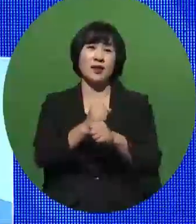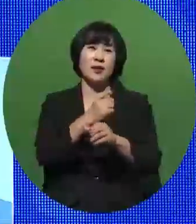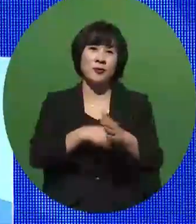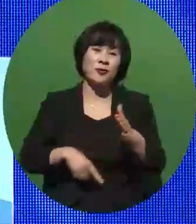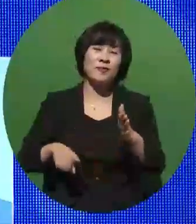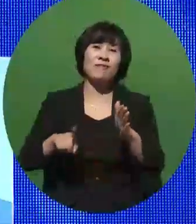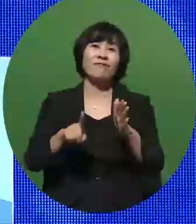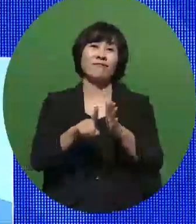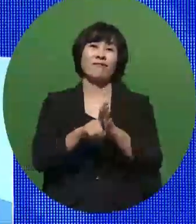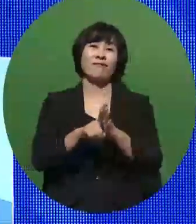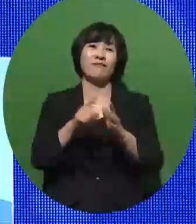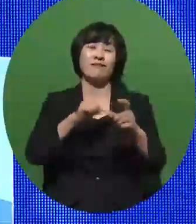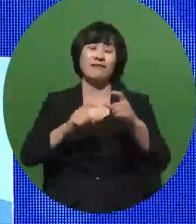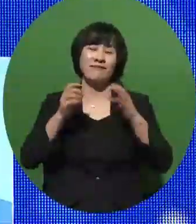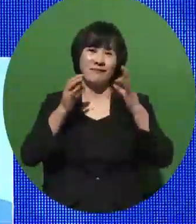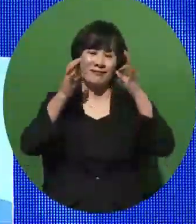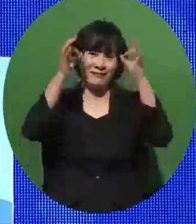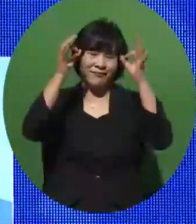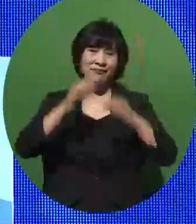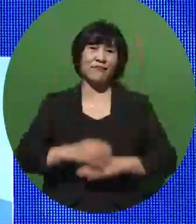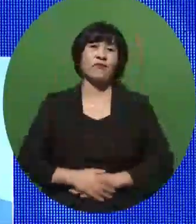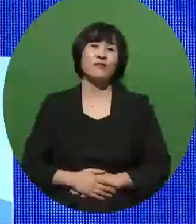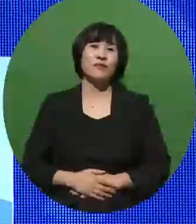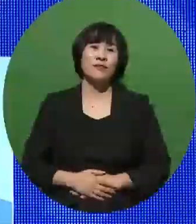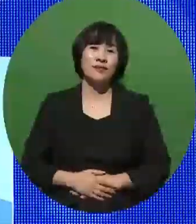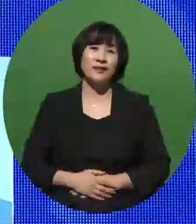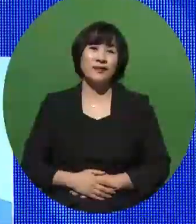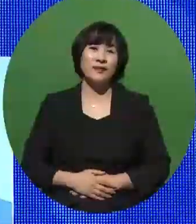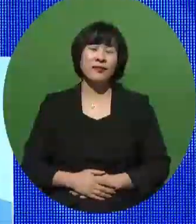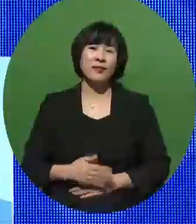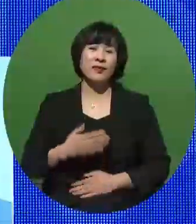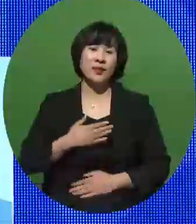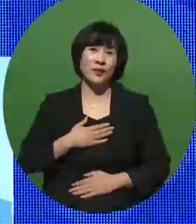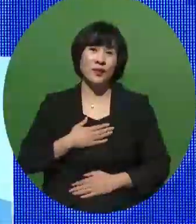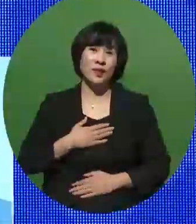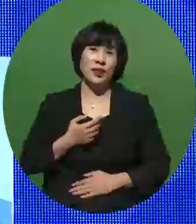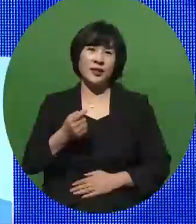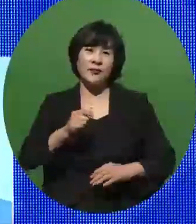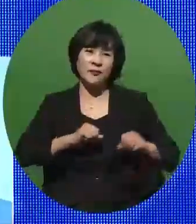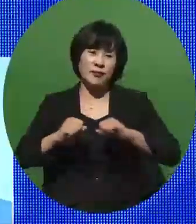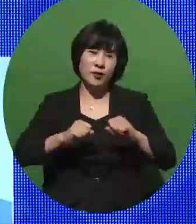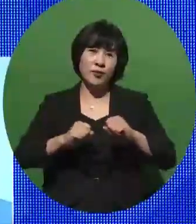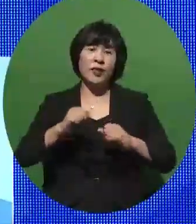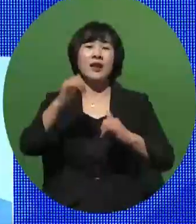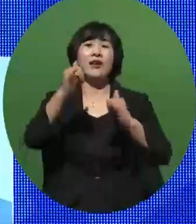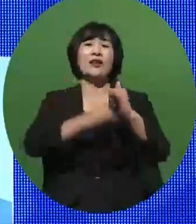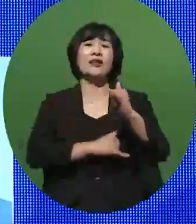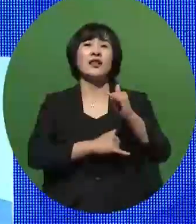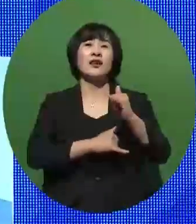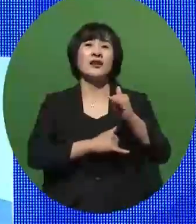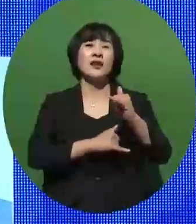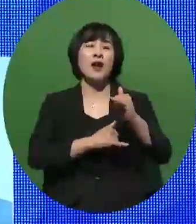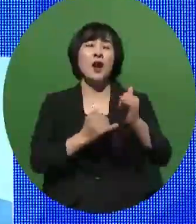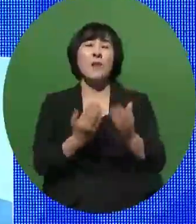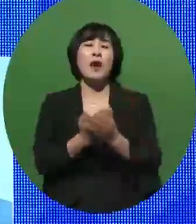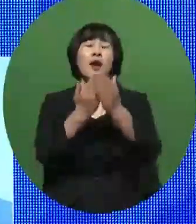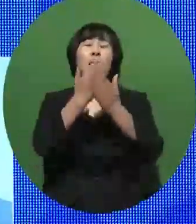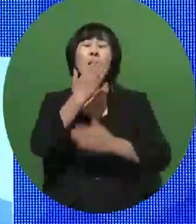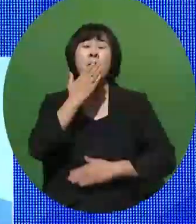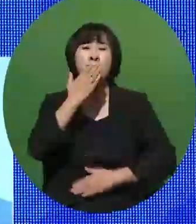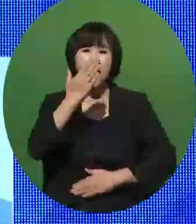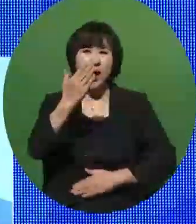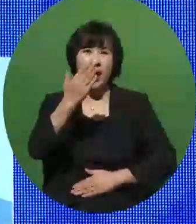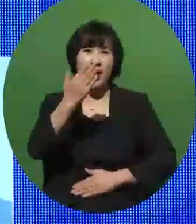for reunification rises like a rainbow, as President Kim had longed for.